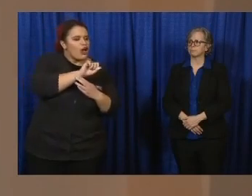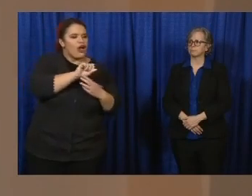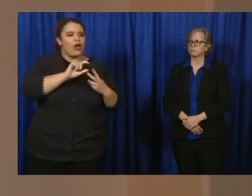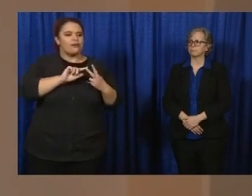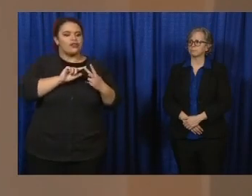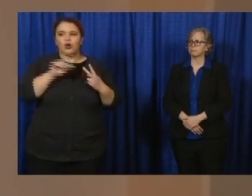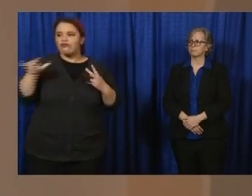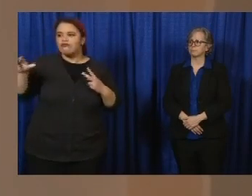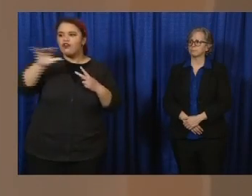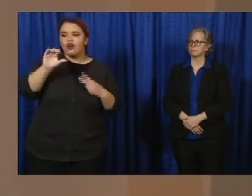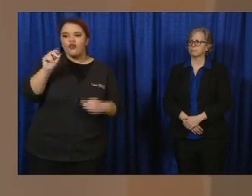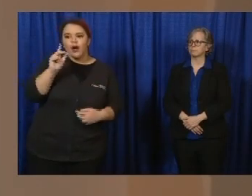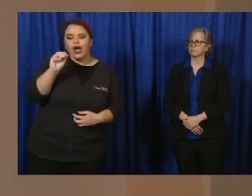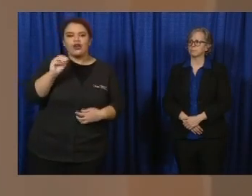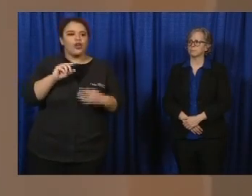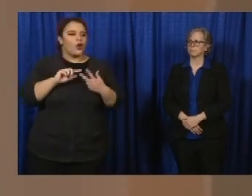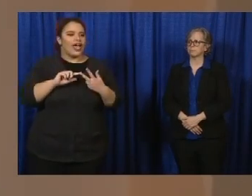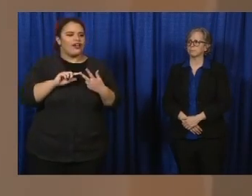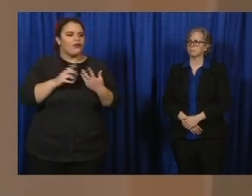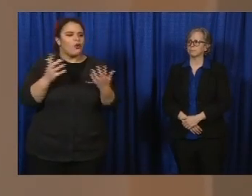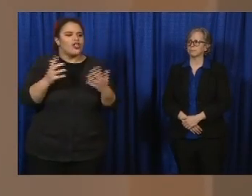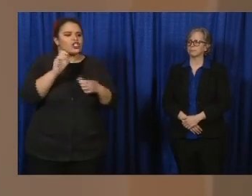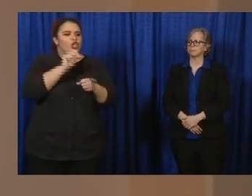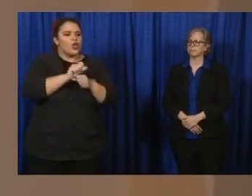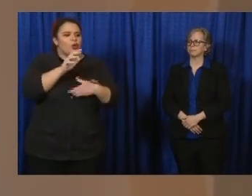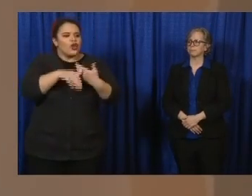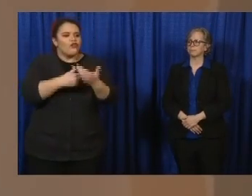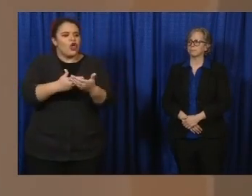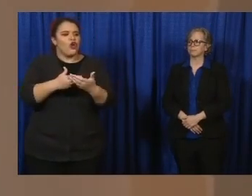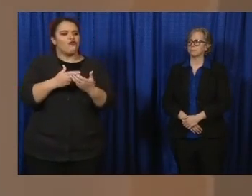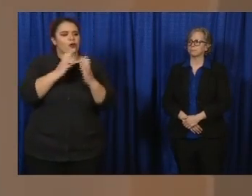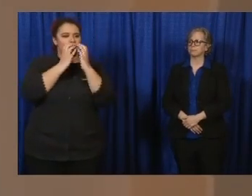the workflow of getting these masks sanitized?